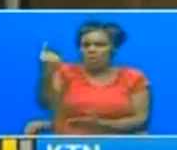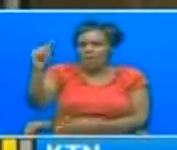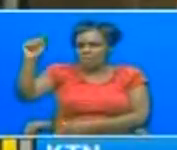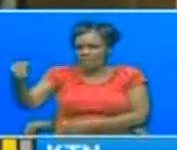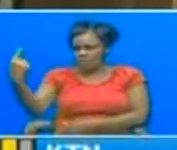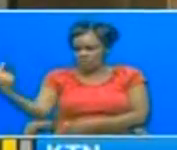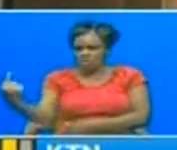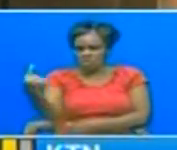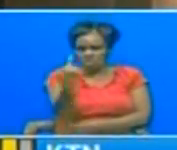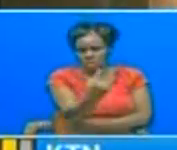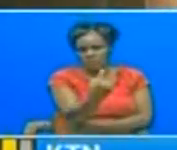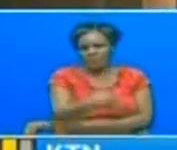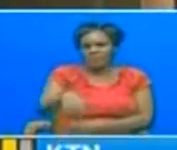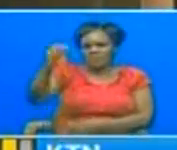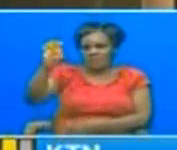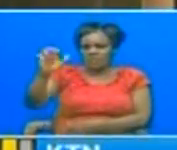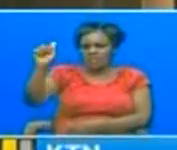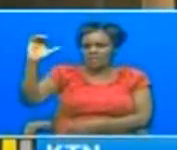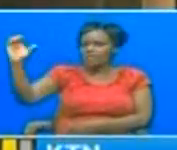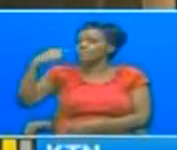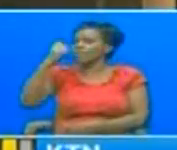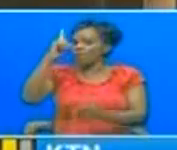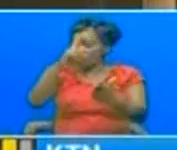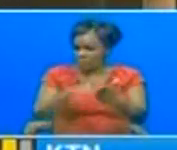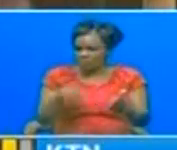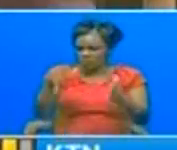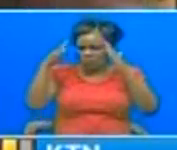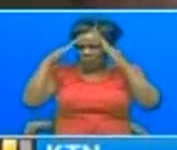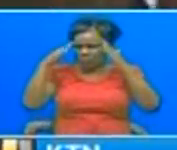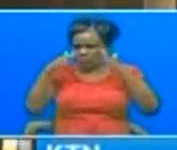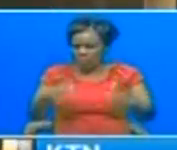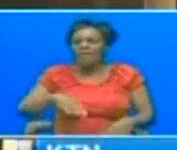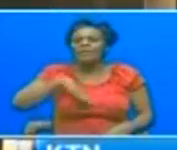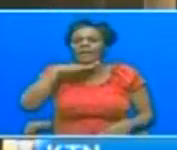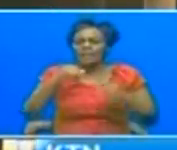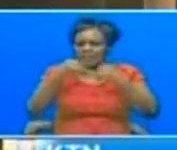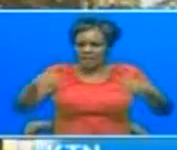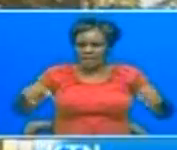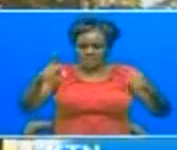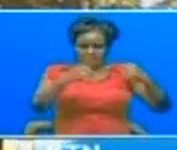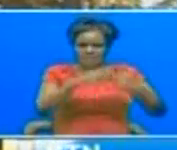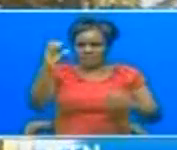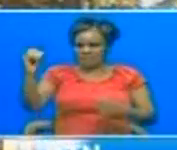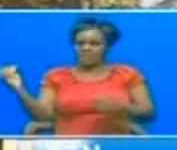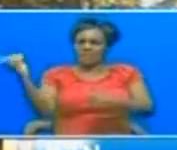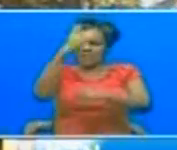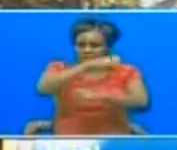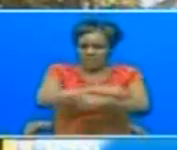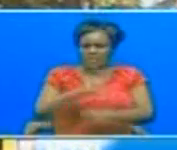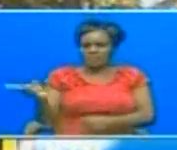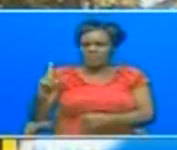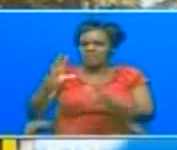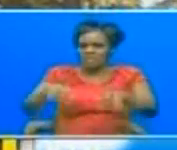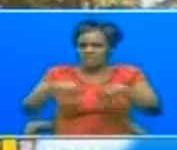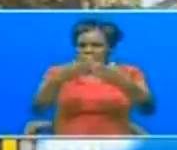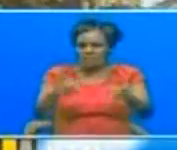each. The eacc had indicated that it was keen on meeting the deadline of 60 days set by the president when he